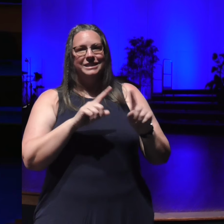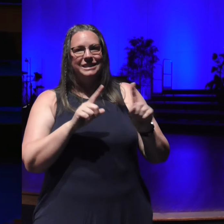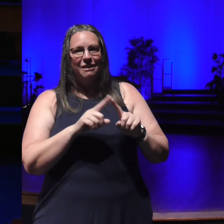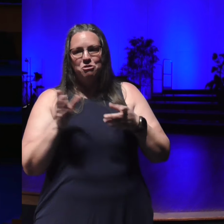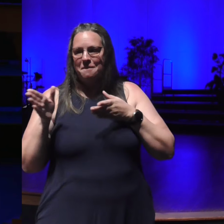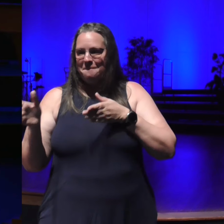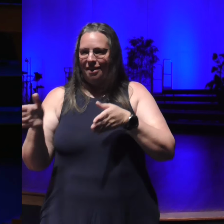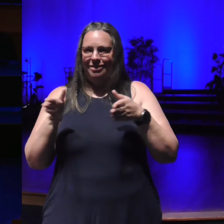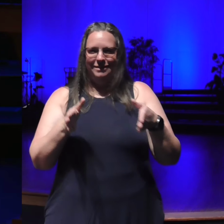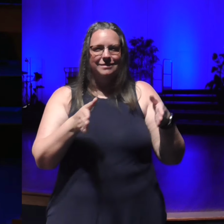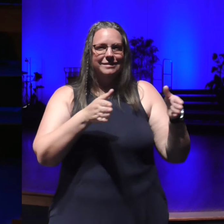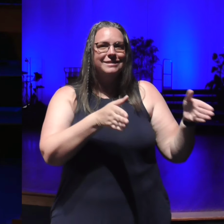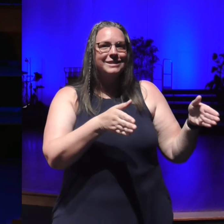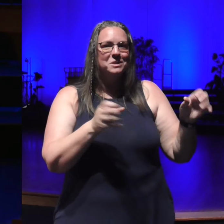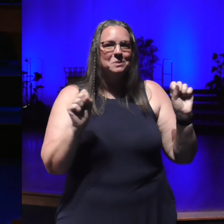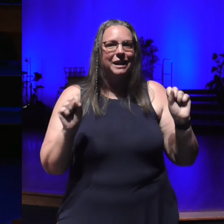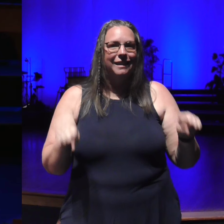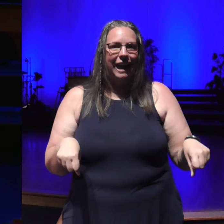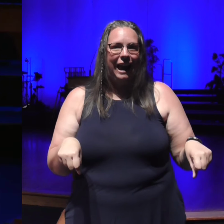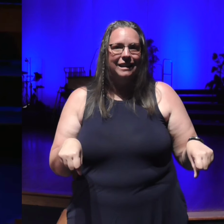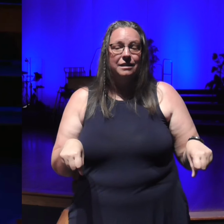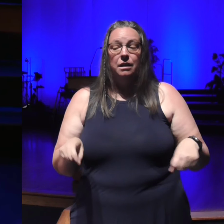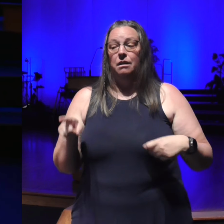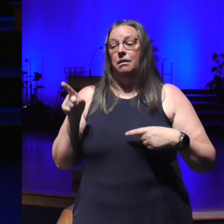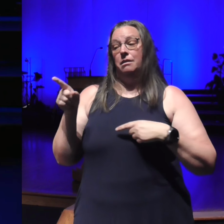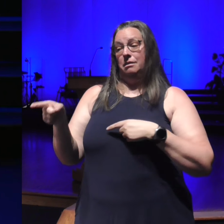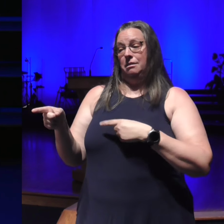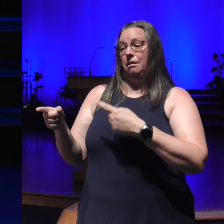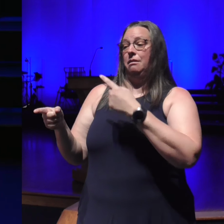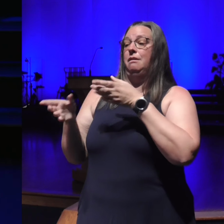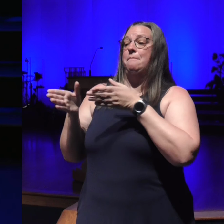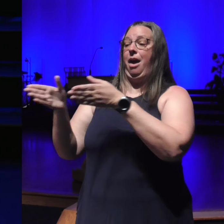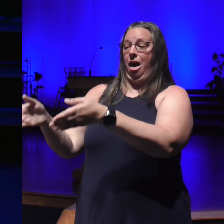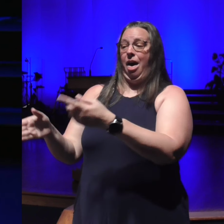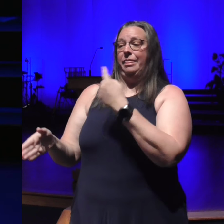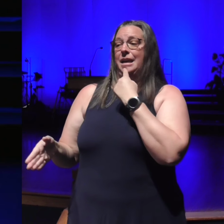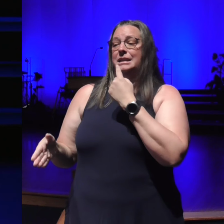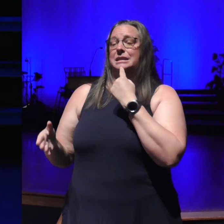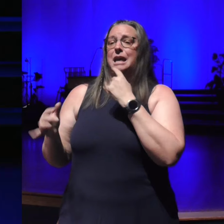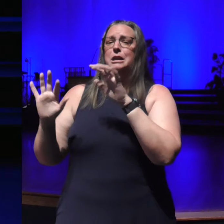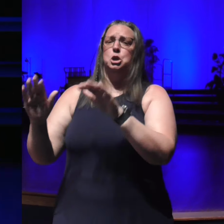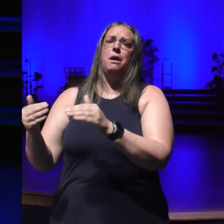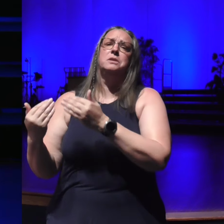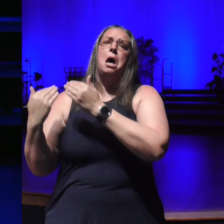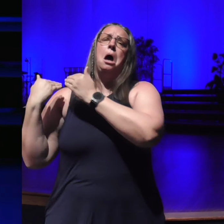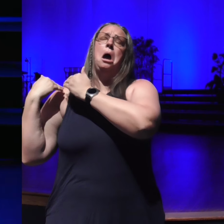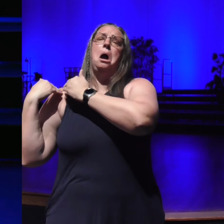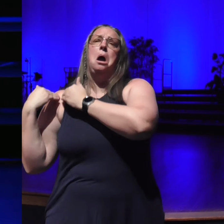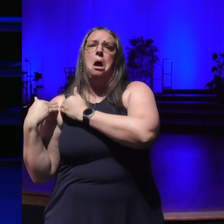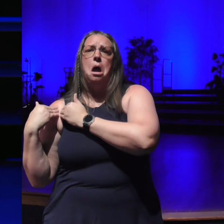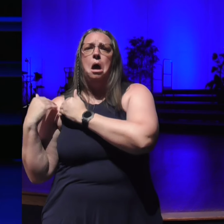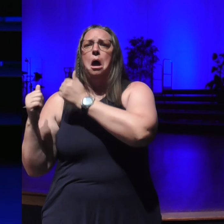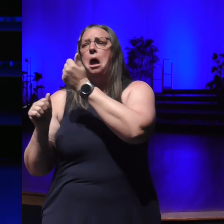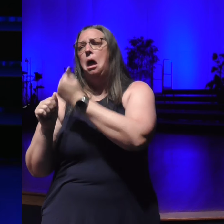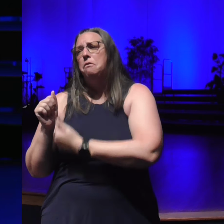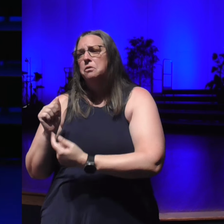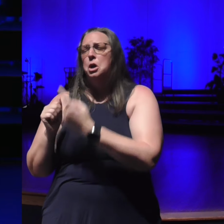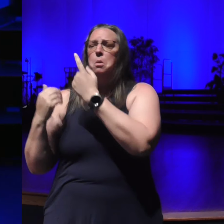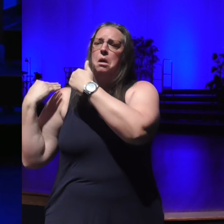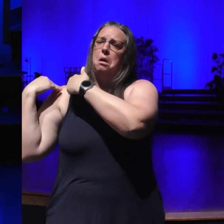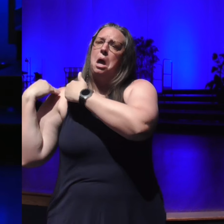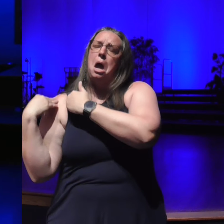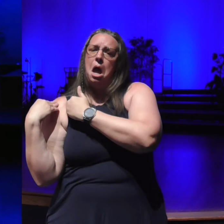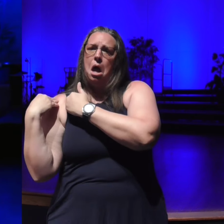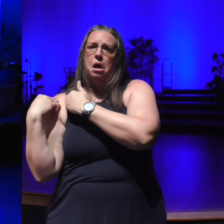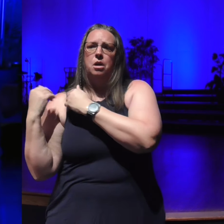go. That one that says that we have to carry the weight of everyone's burden on our shoulders, or the